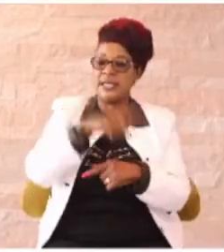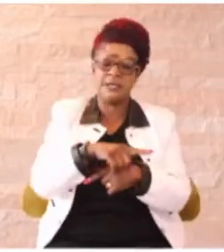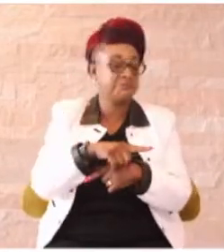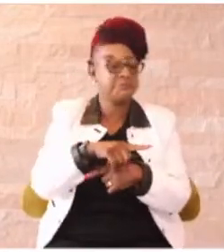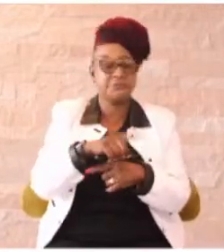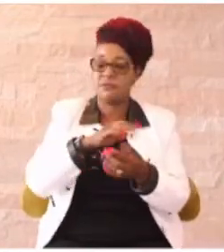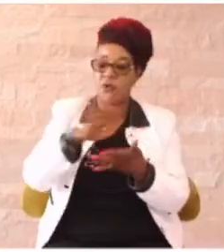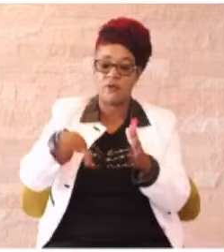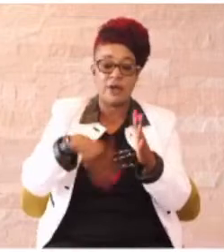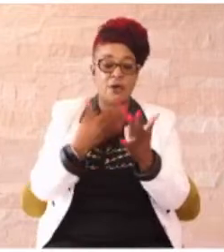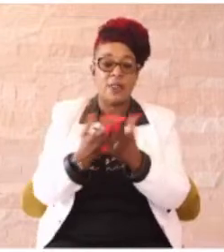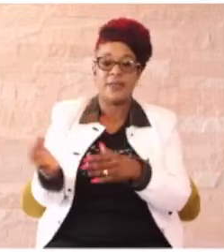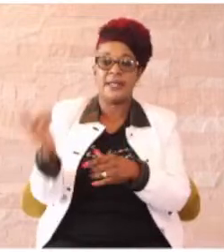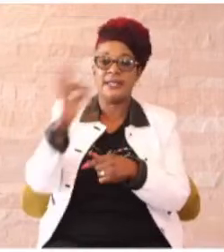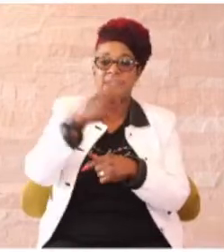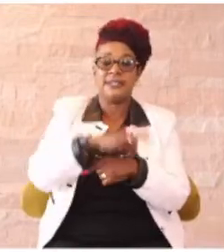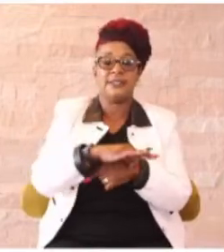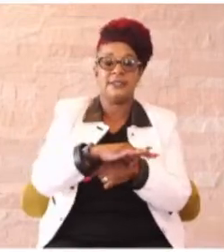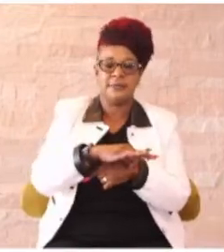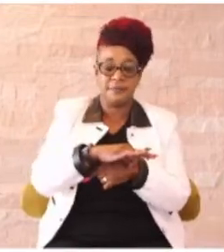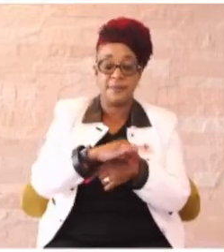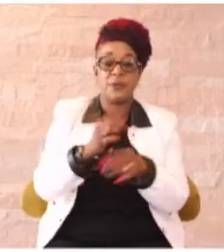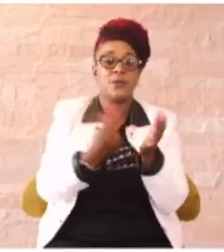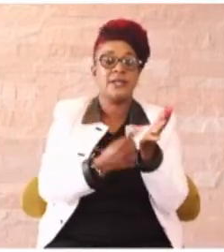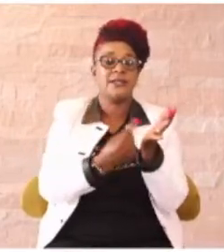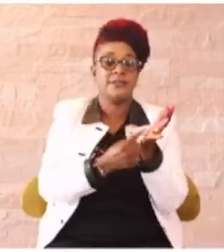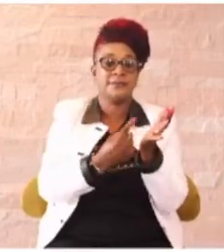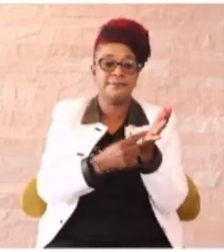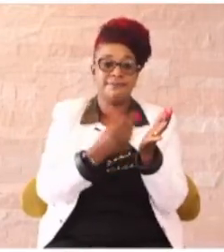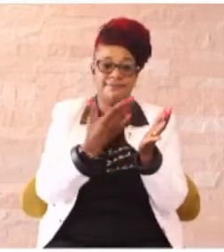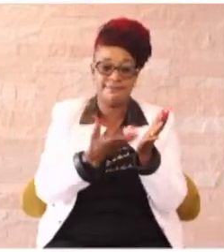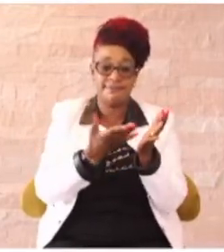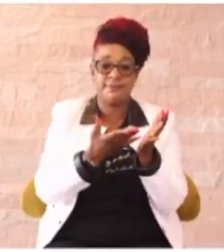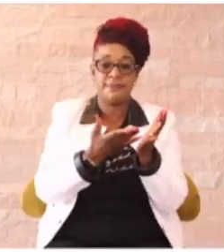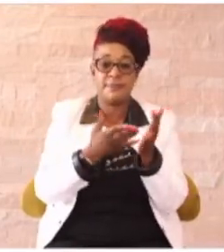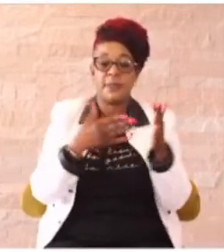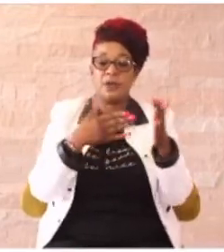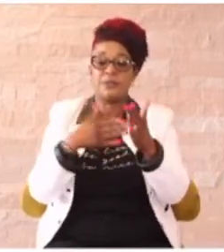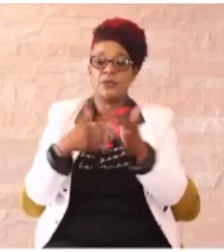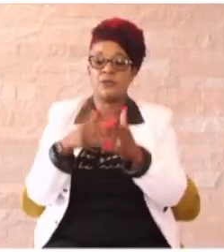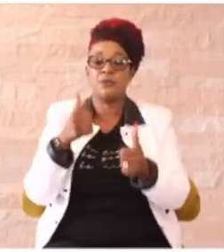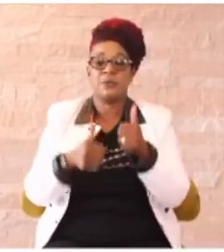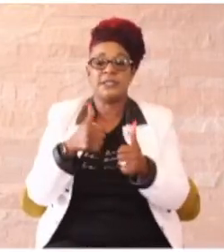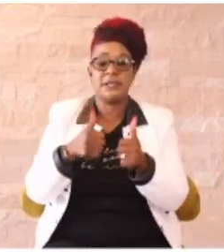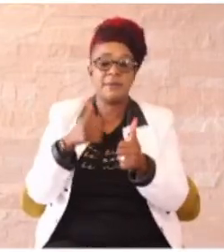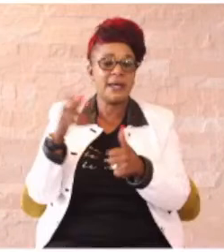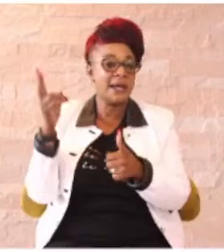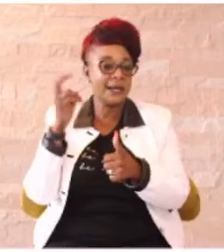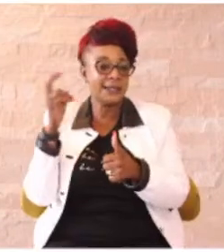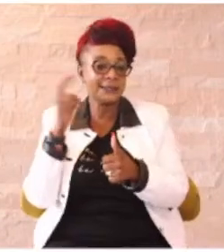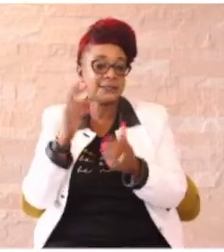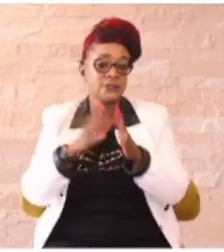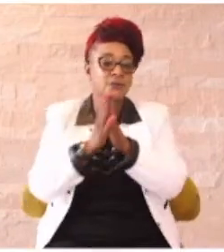through the 3 days, is Uganda. The obstacles that I had, the stories,